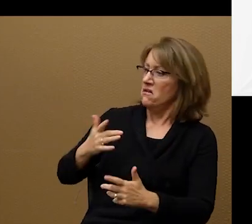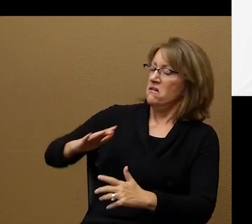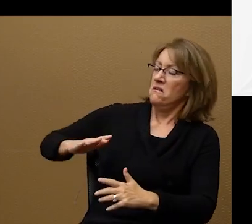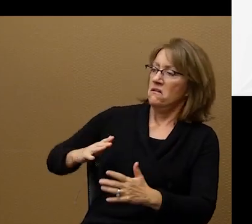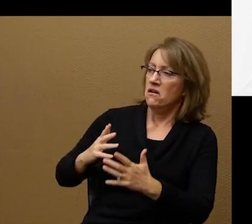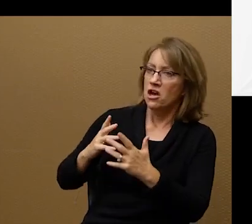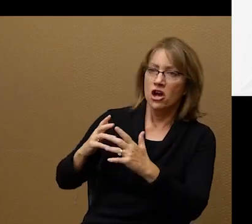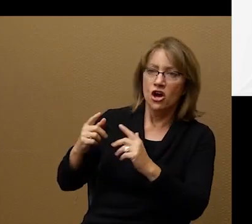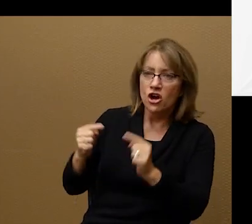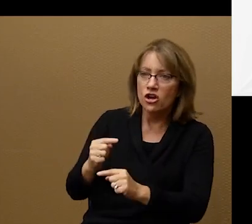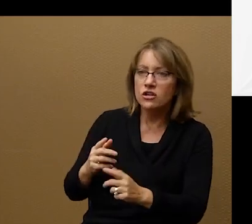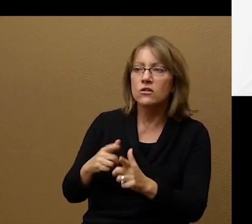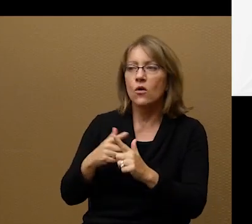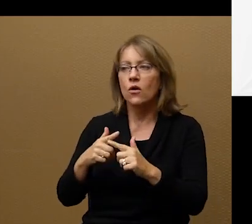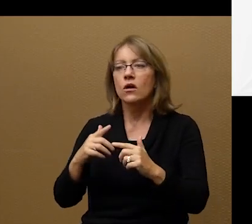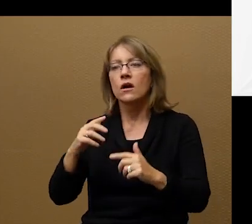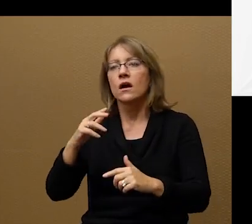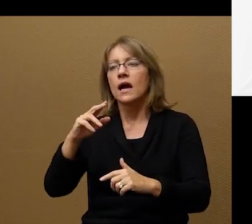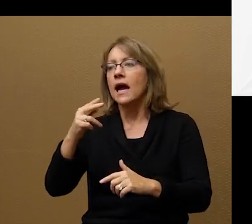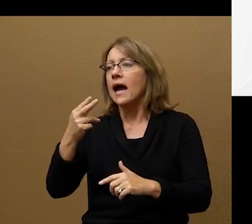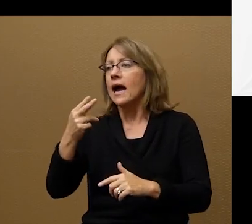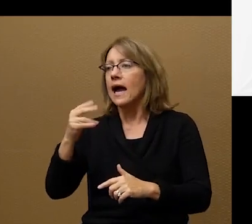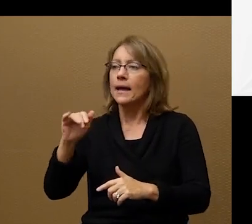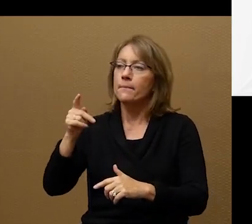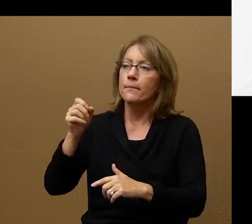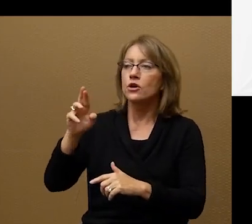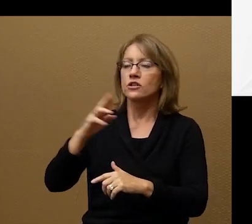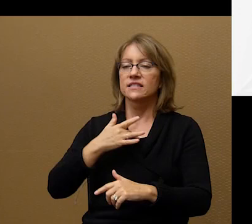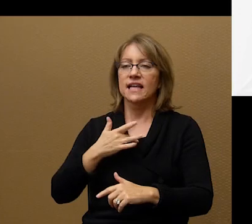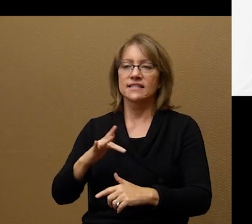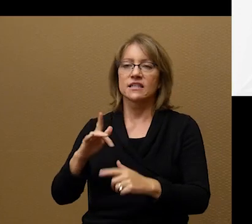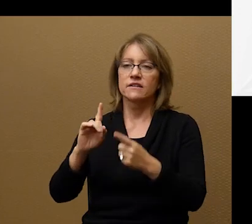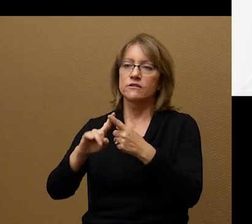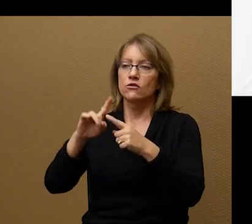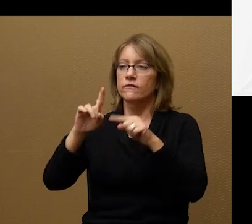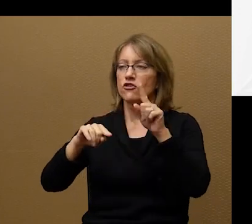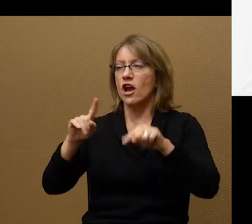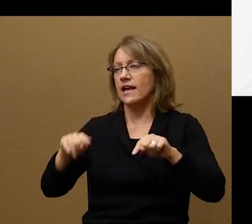be hyposensitive to a variety of different things.